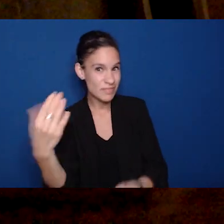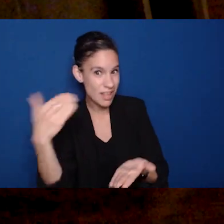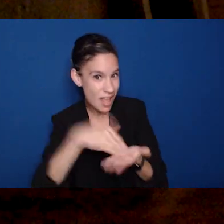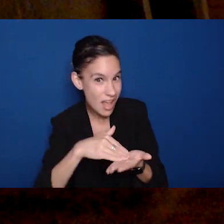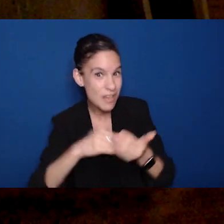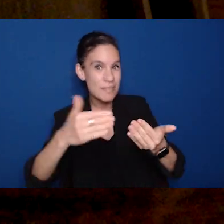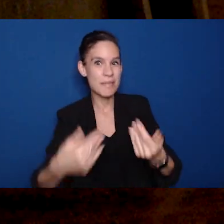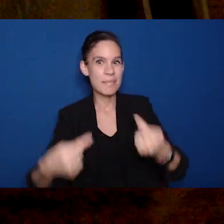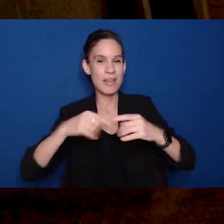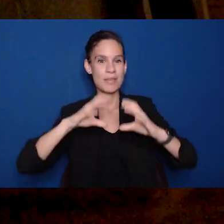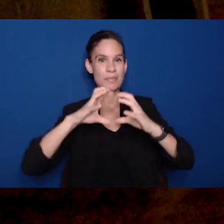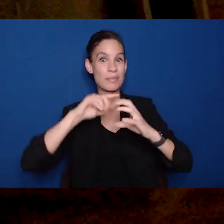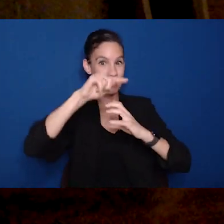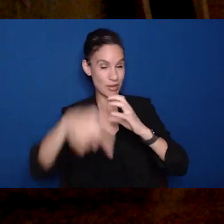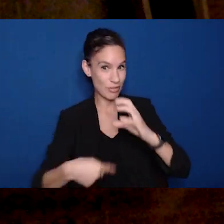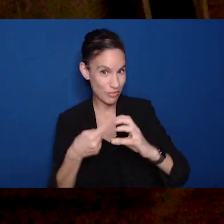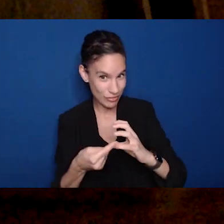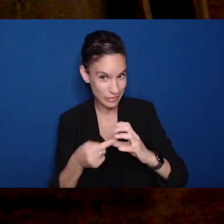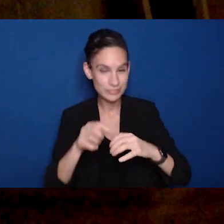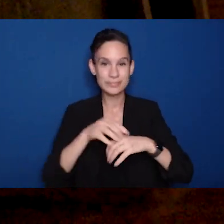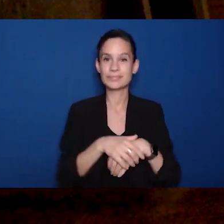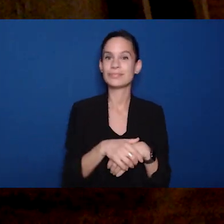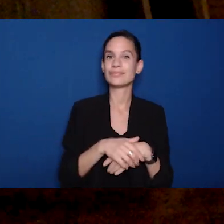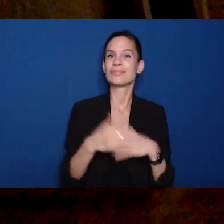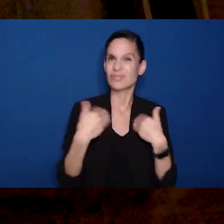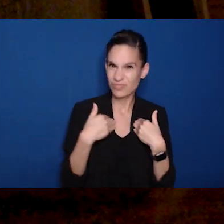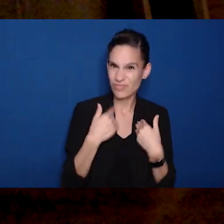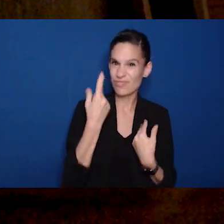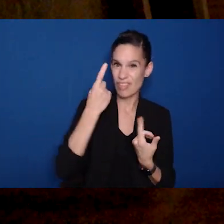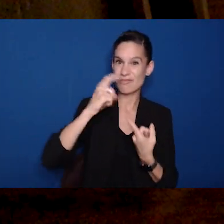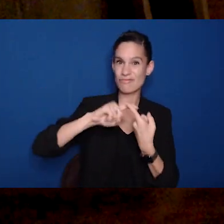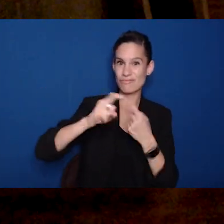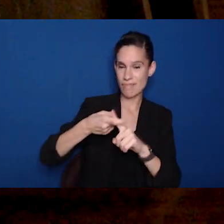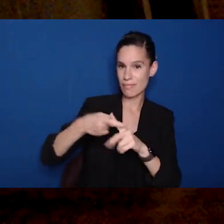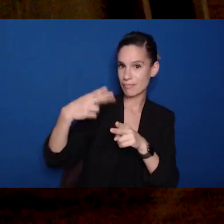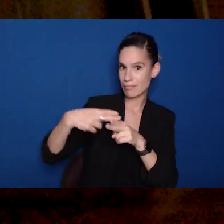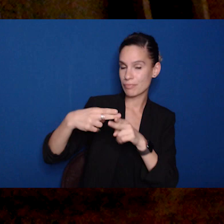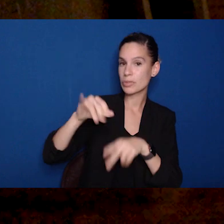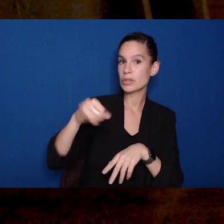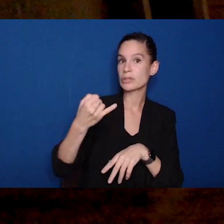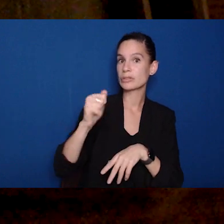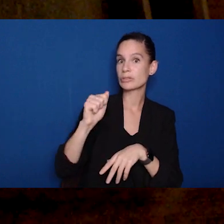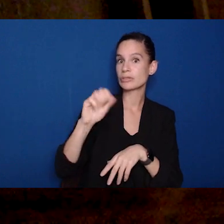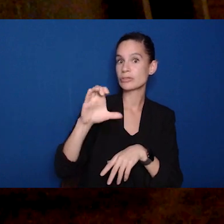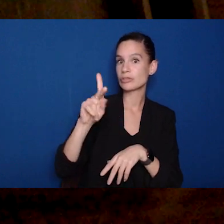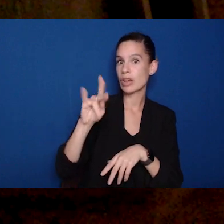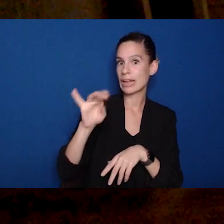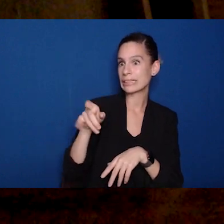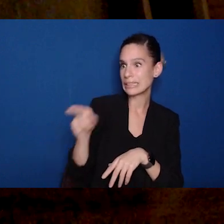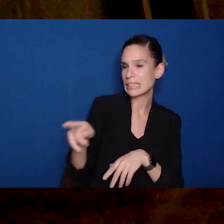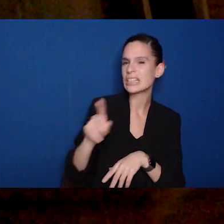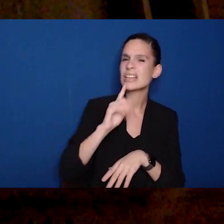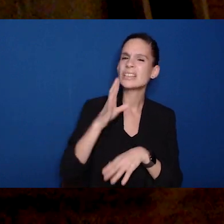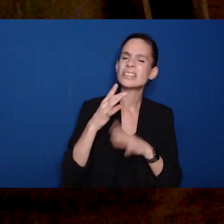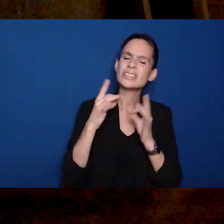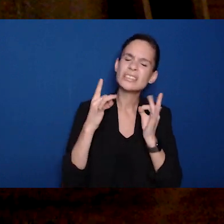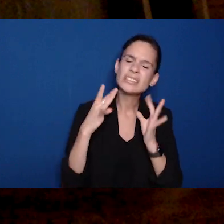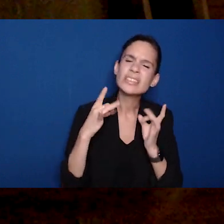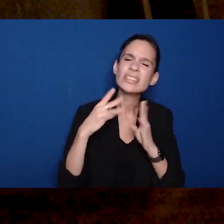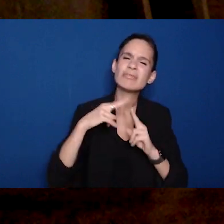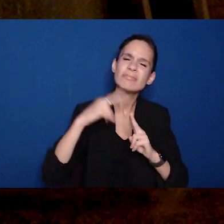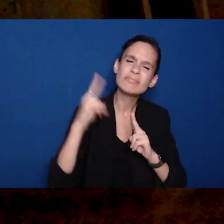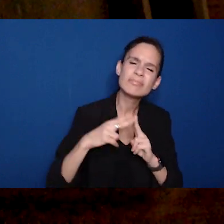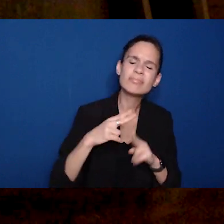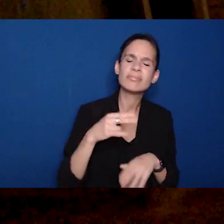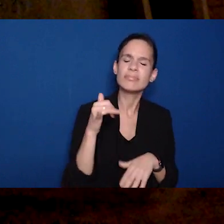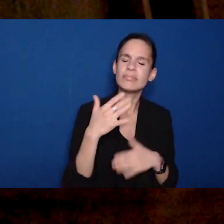Hi again, global friends, and welcome back to Round the World. I have a friend named Jackie McGuido,